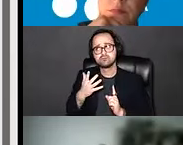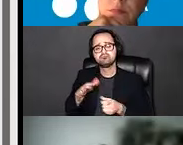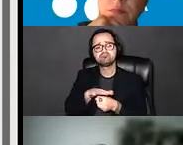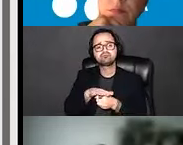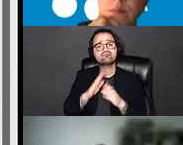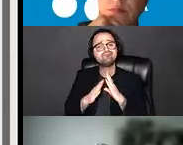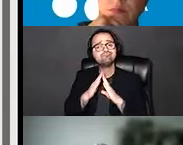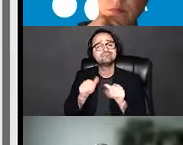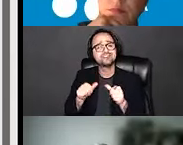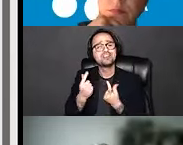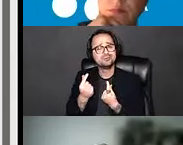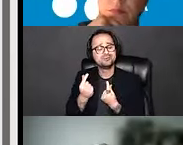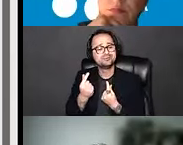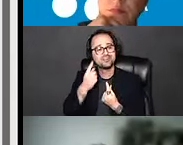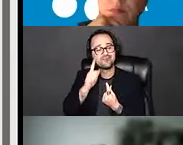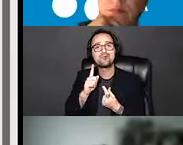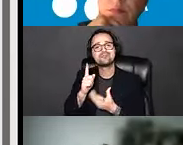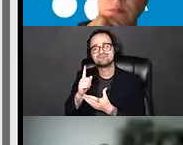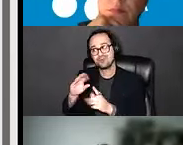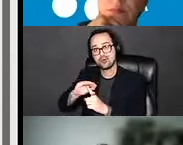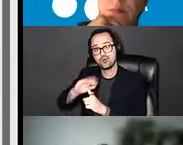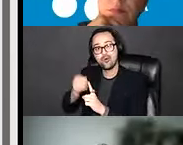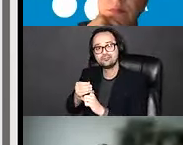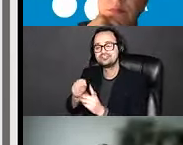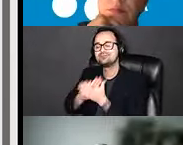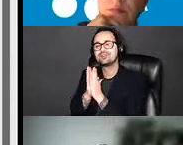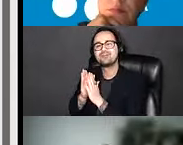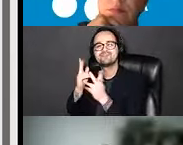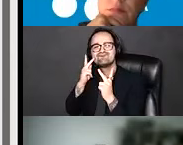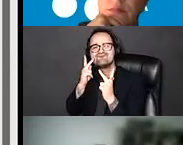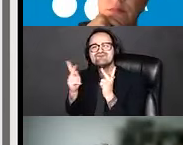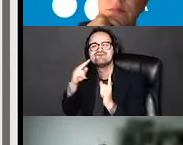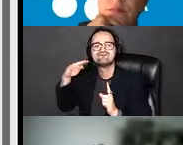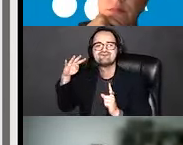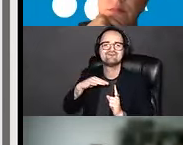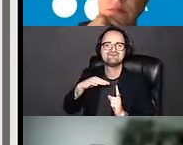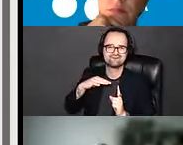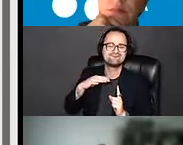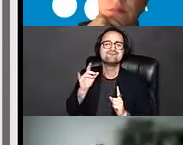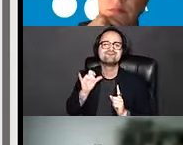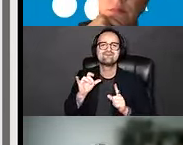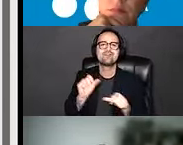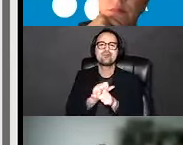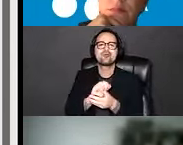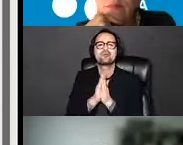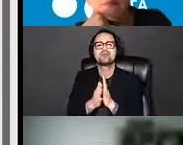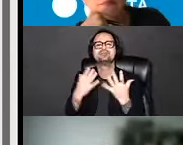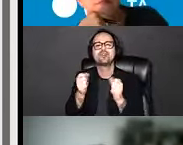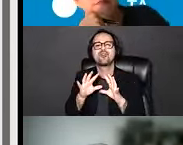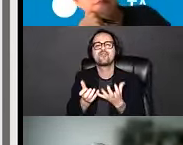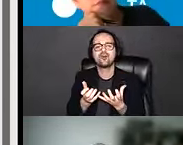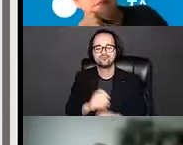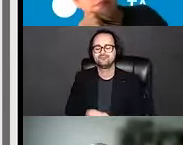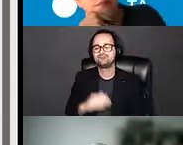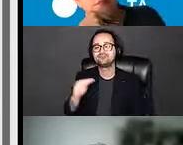communities can do to really help them make culture visible and start changing things that just make the work stronger overall. And then